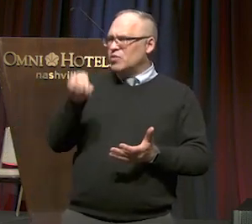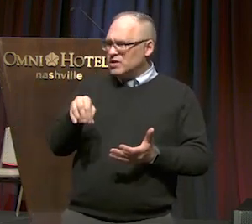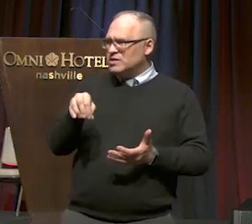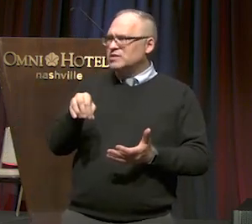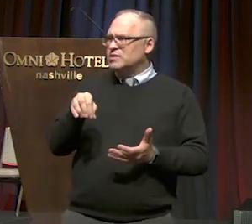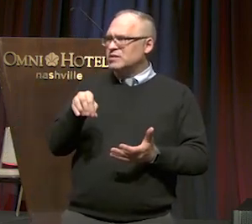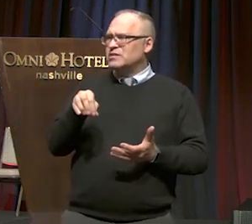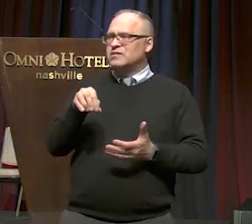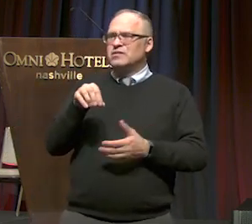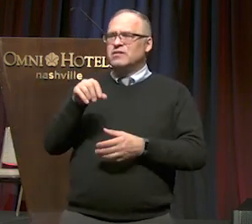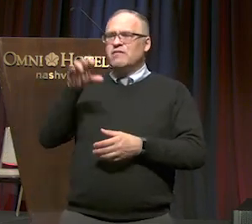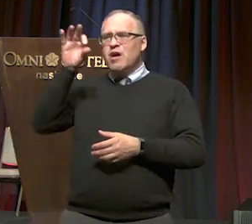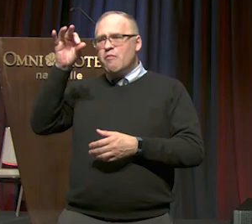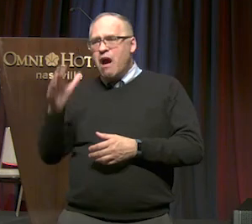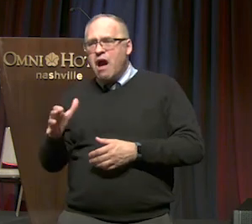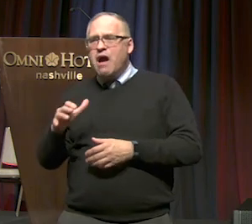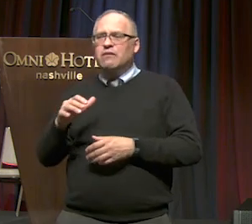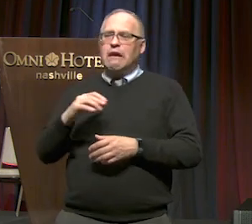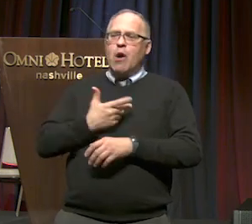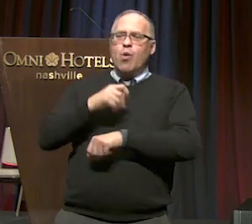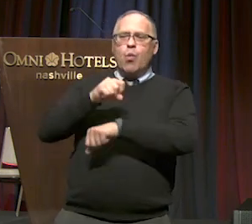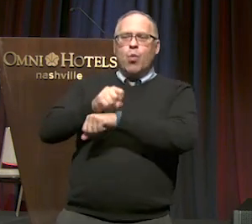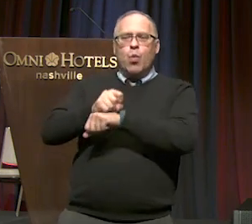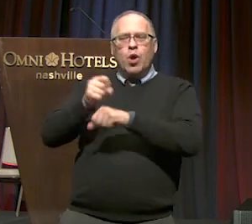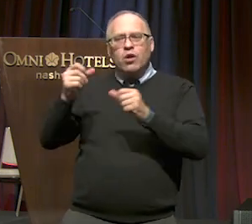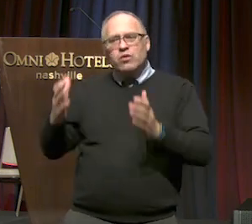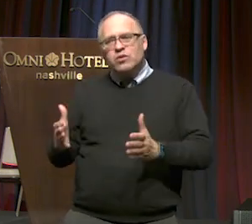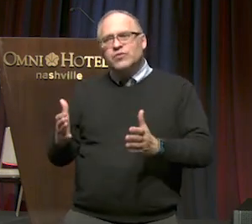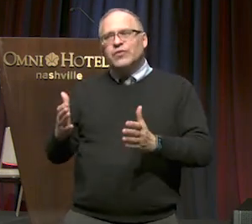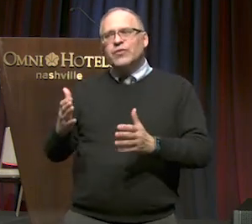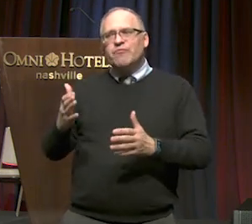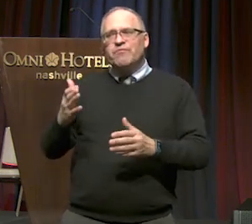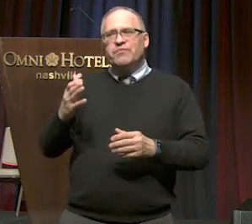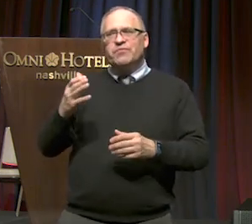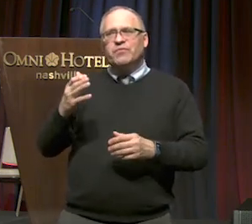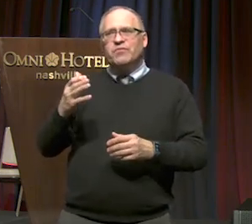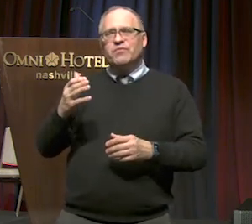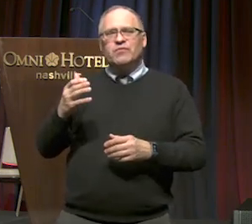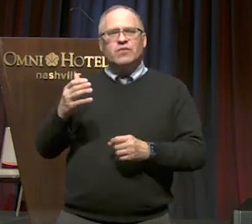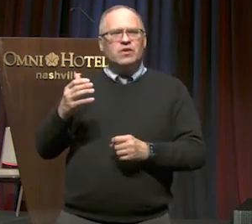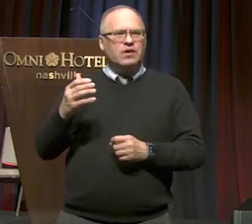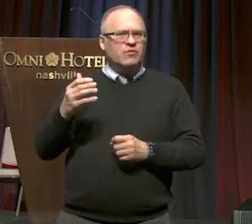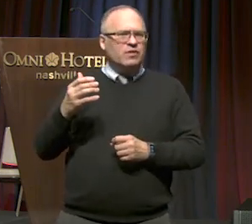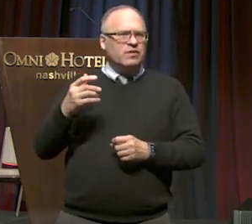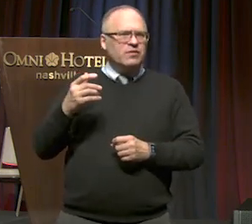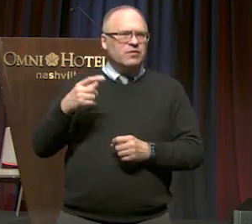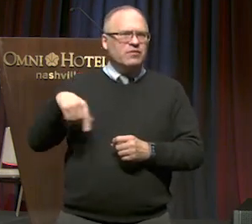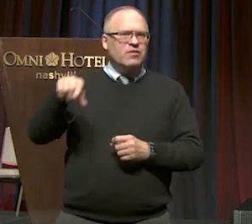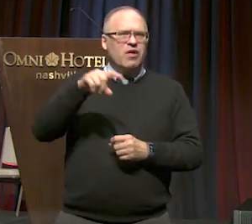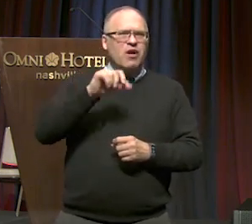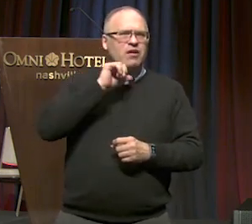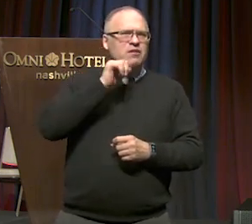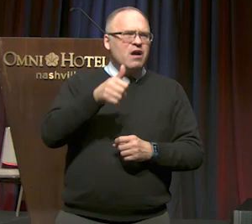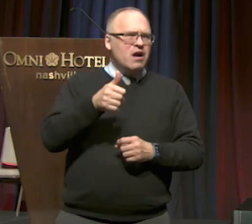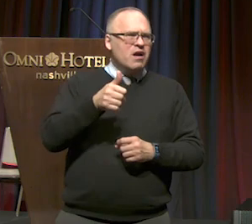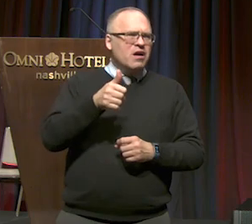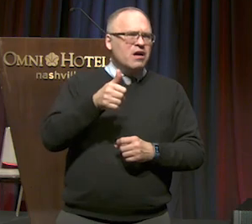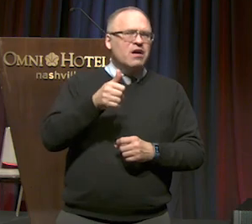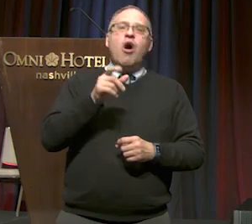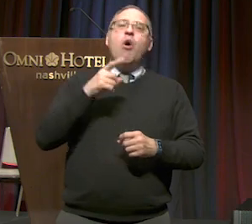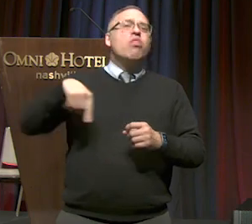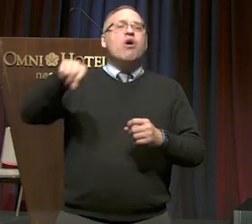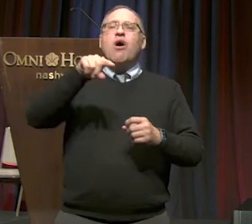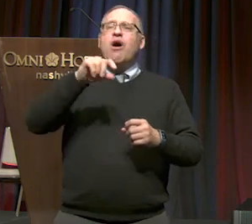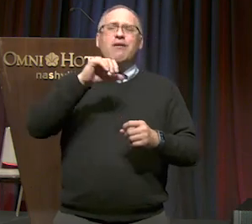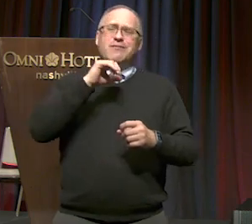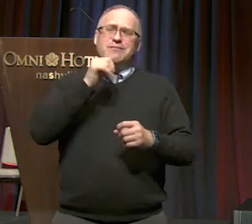pastors or workers are not expert enough in defining or understanding